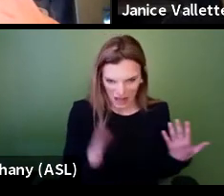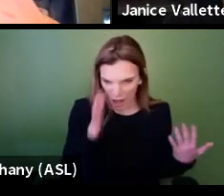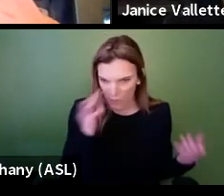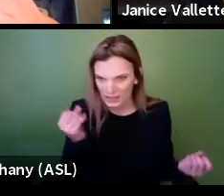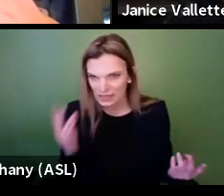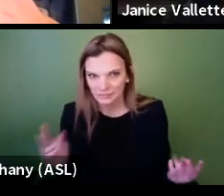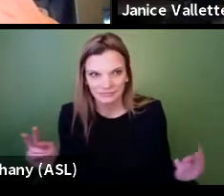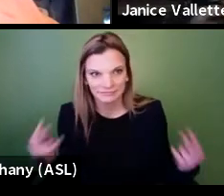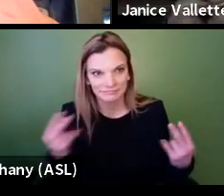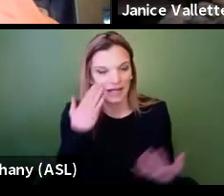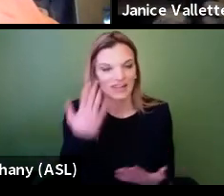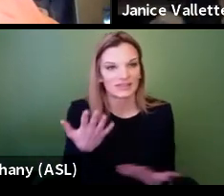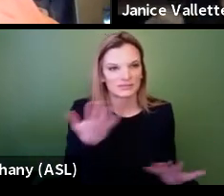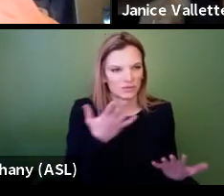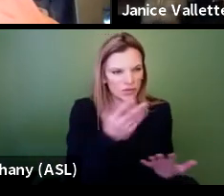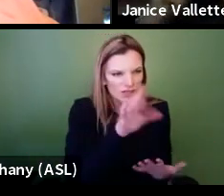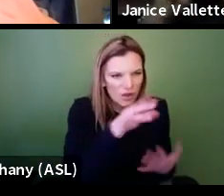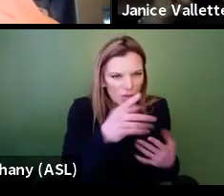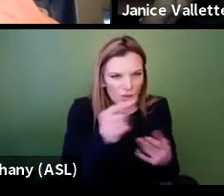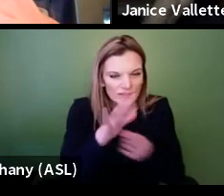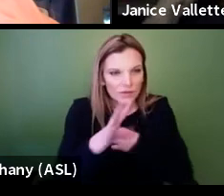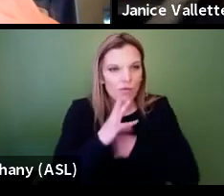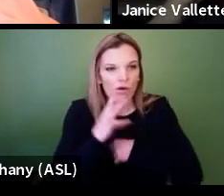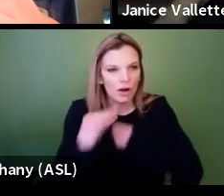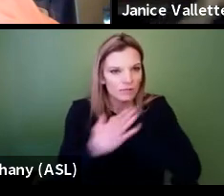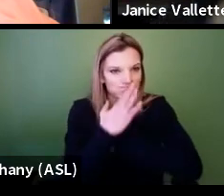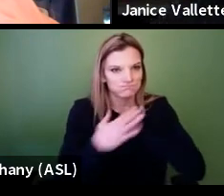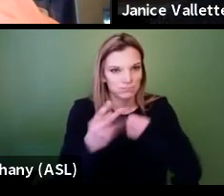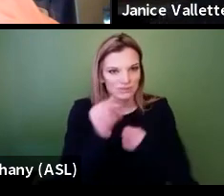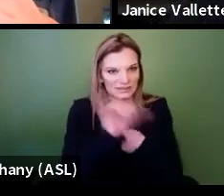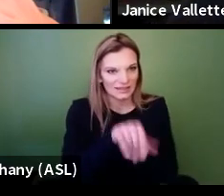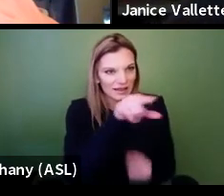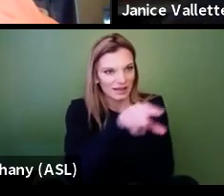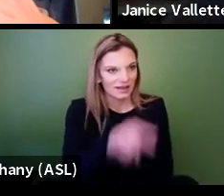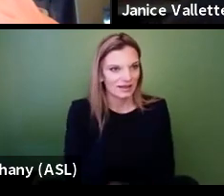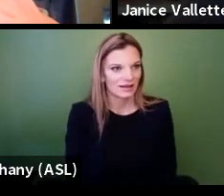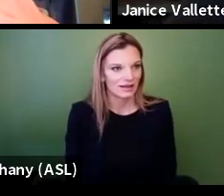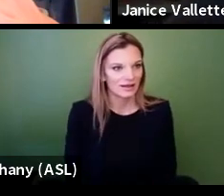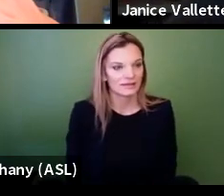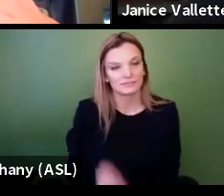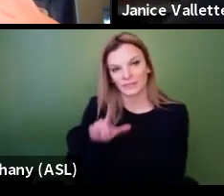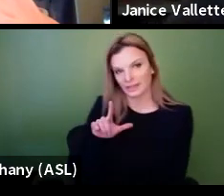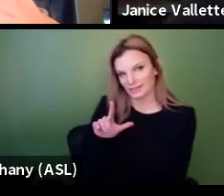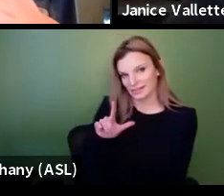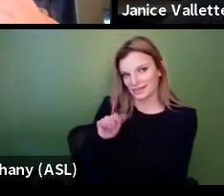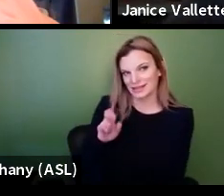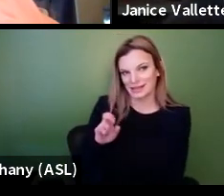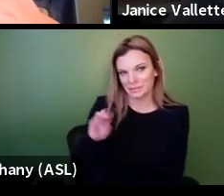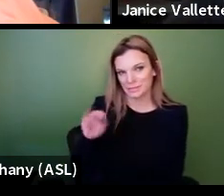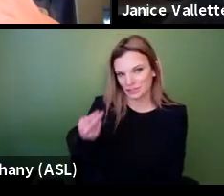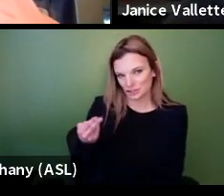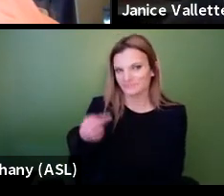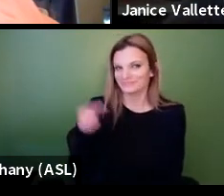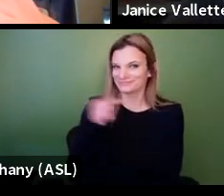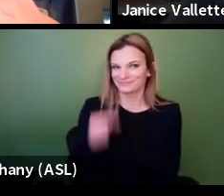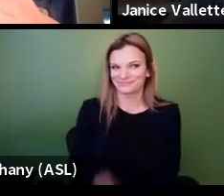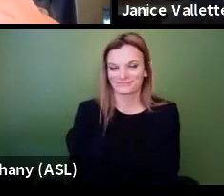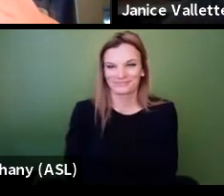what, Pacific, Atlantic, Gulf of Mexico. How's Lake Michigan? Lake Michigan,